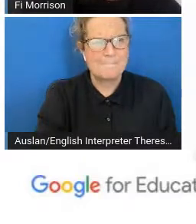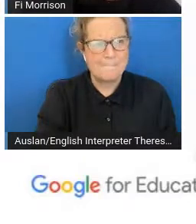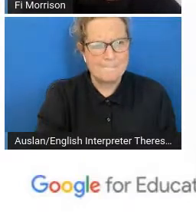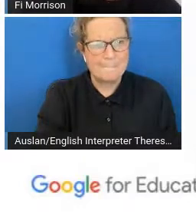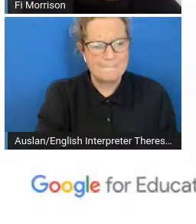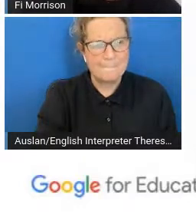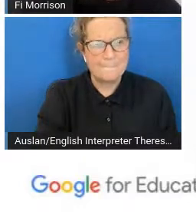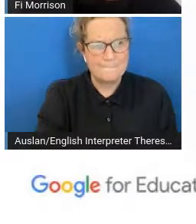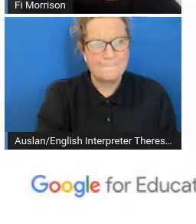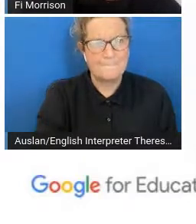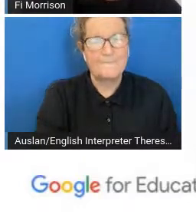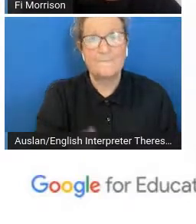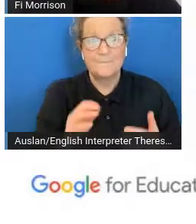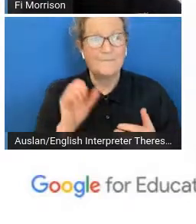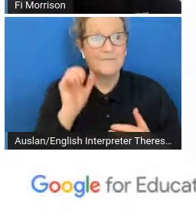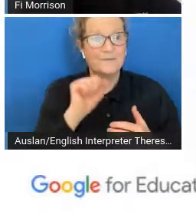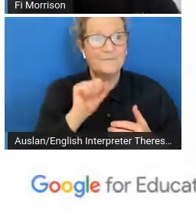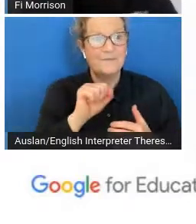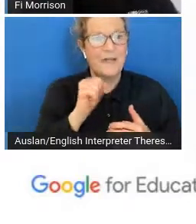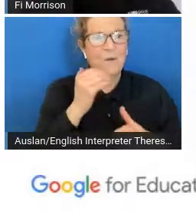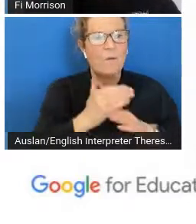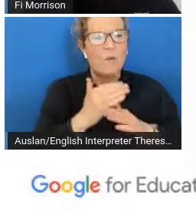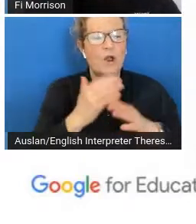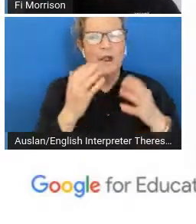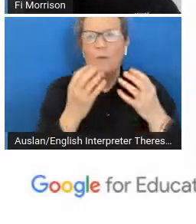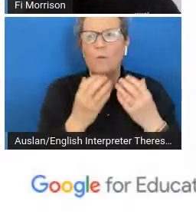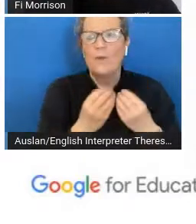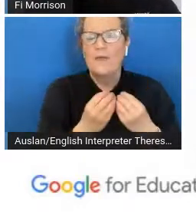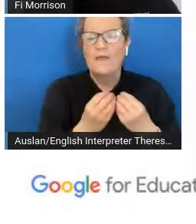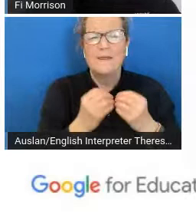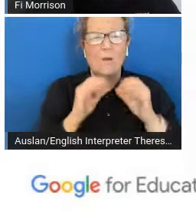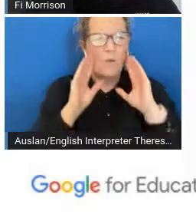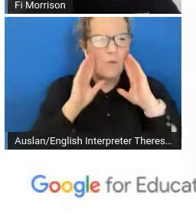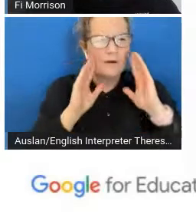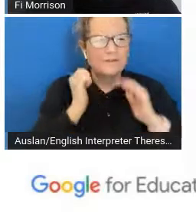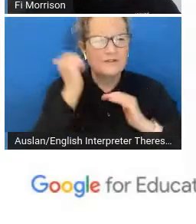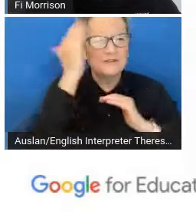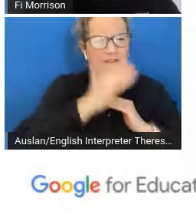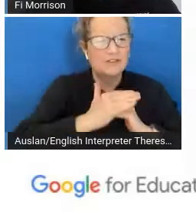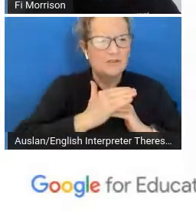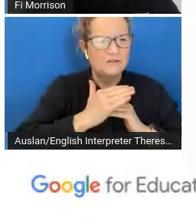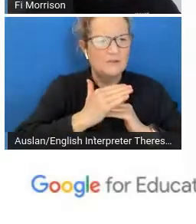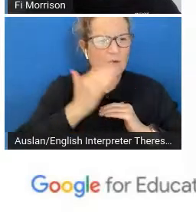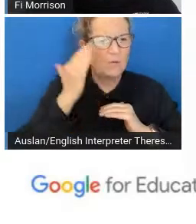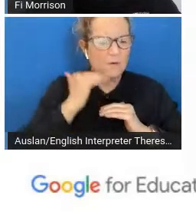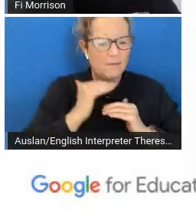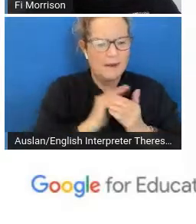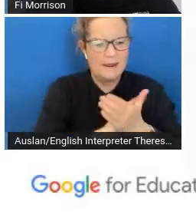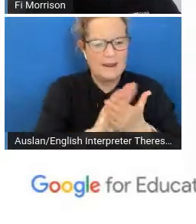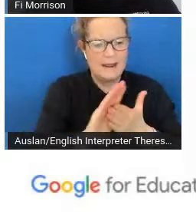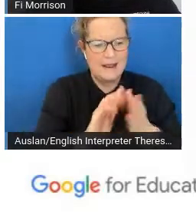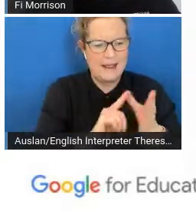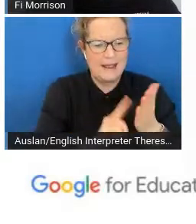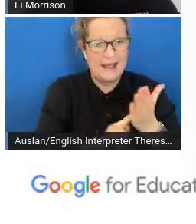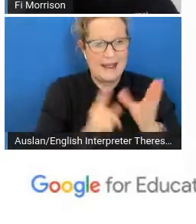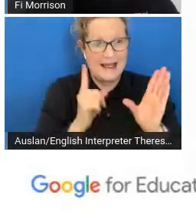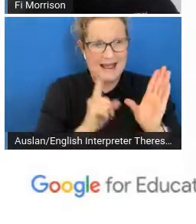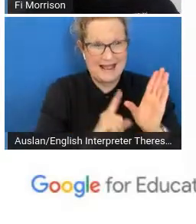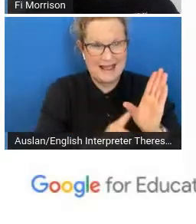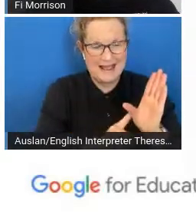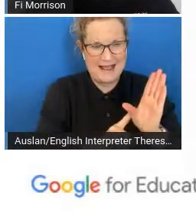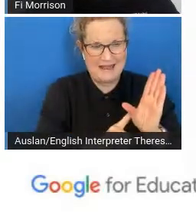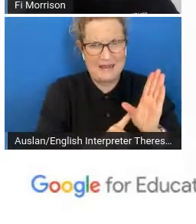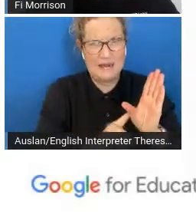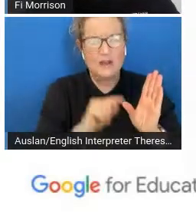Absolutely. I was working with a wonderful Indigenous woman, Hayley McQuire. Some of you might know her work. She does wonderful things